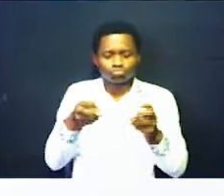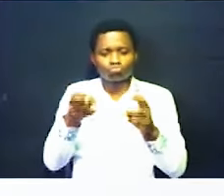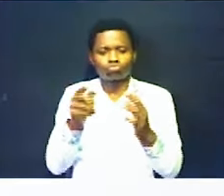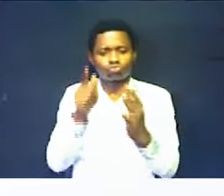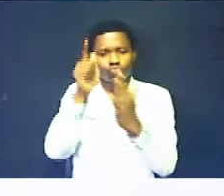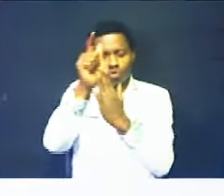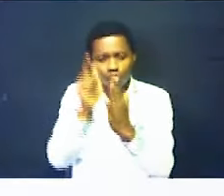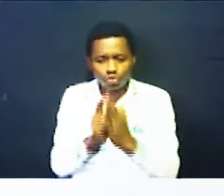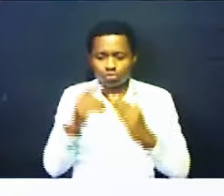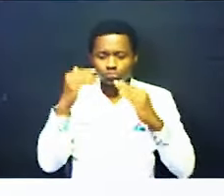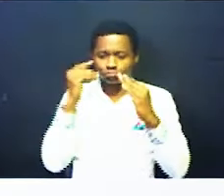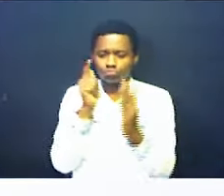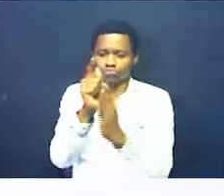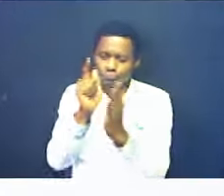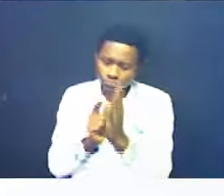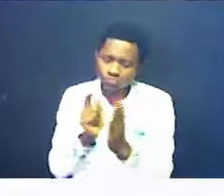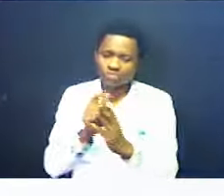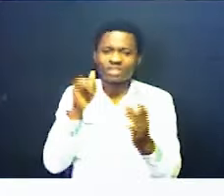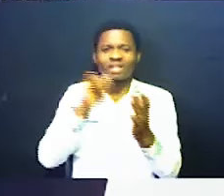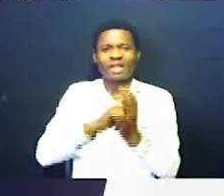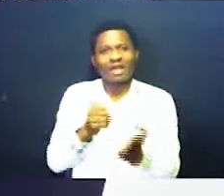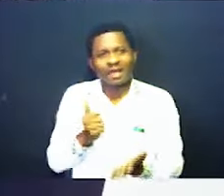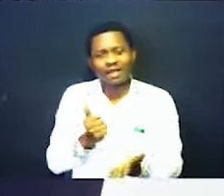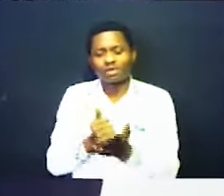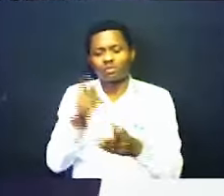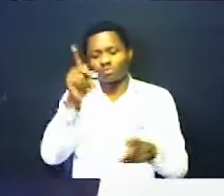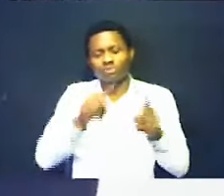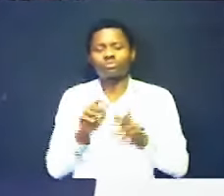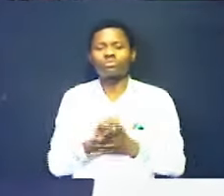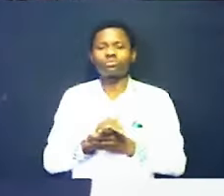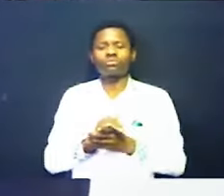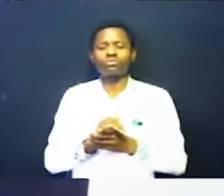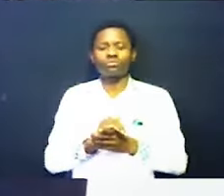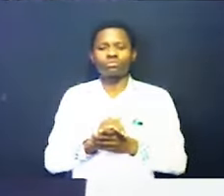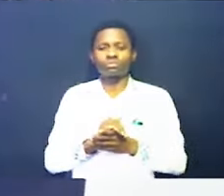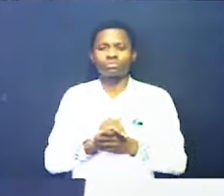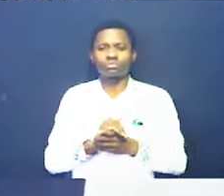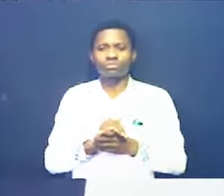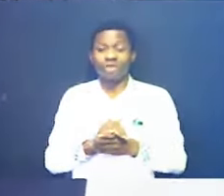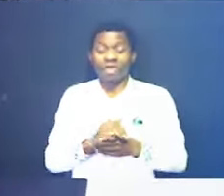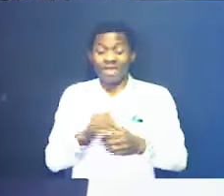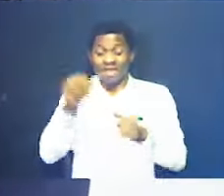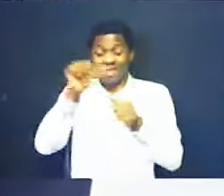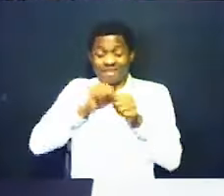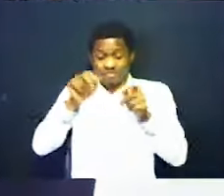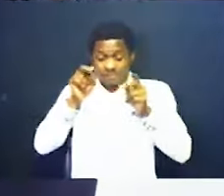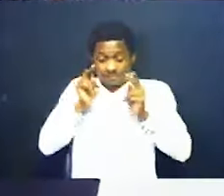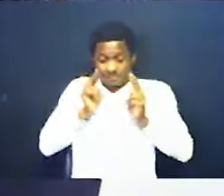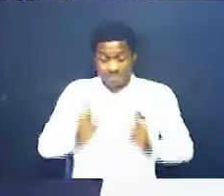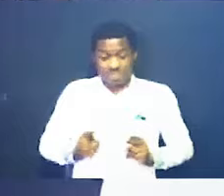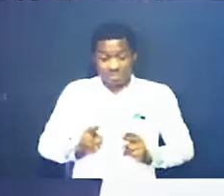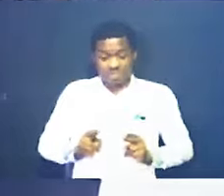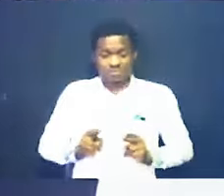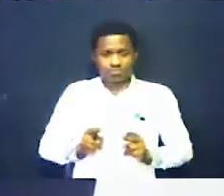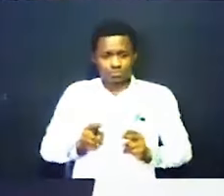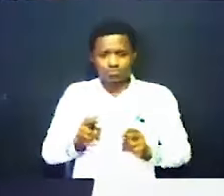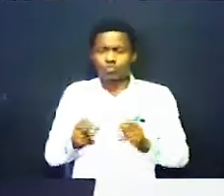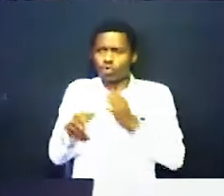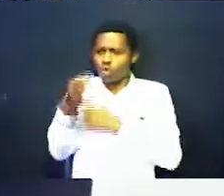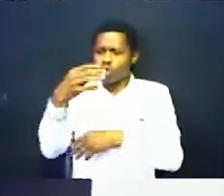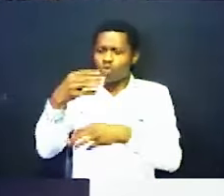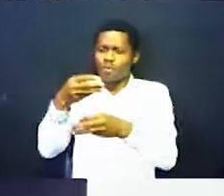every human being is gifted by the Almighty God to be a governor, someone who will manage the earth and